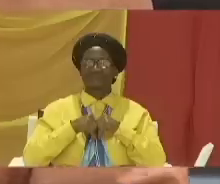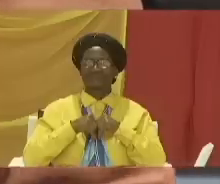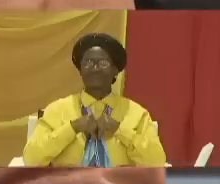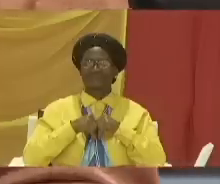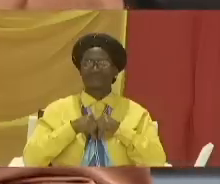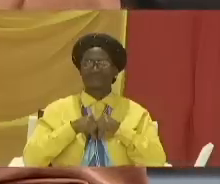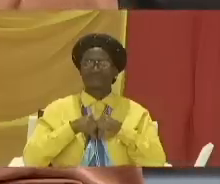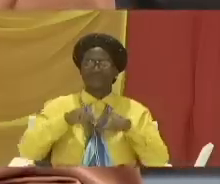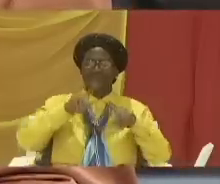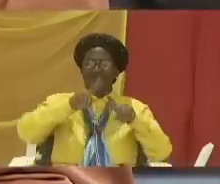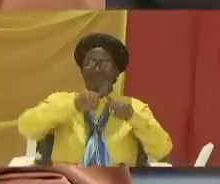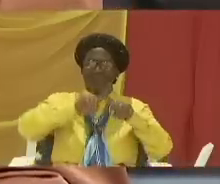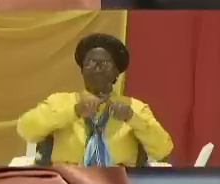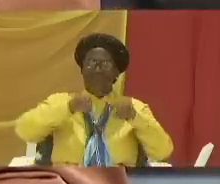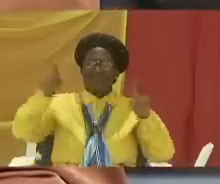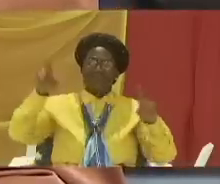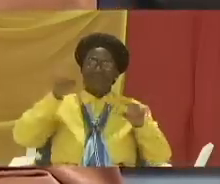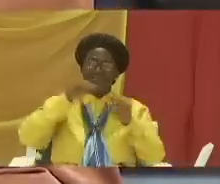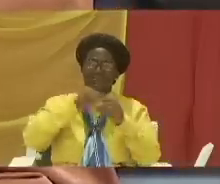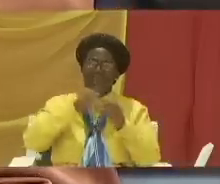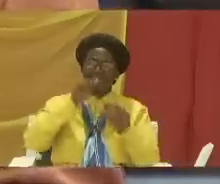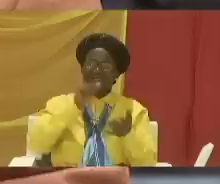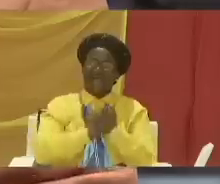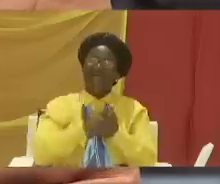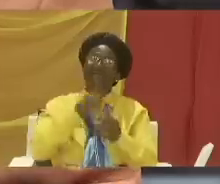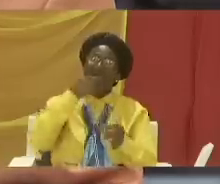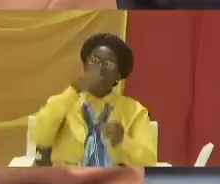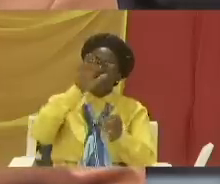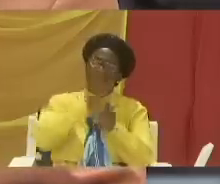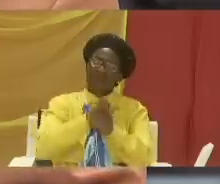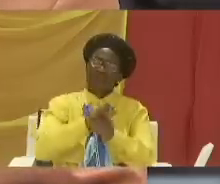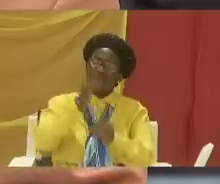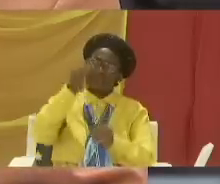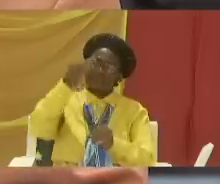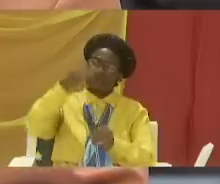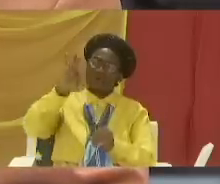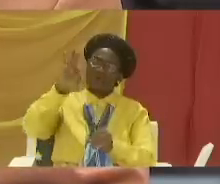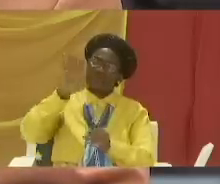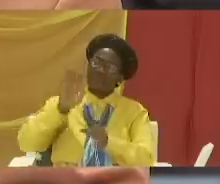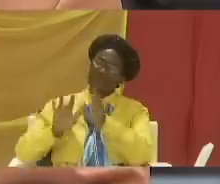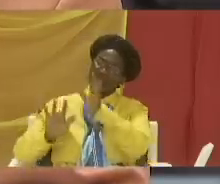But in that covenant of mercy,